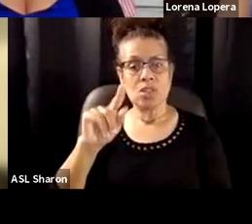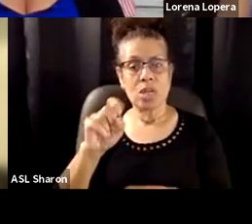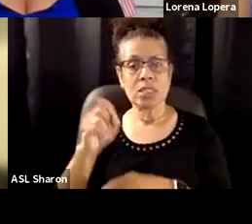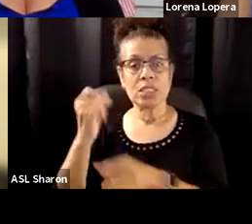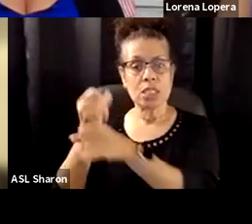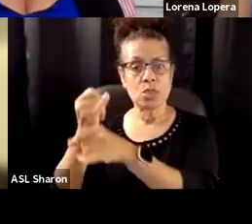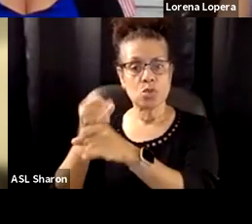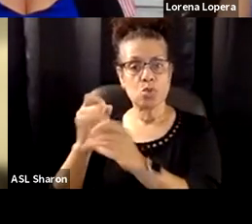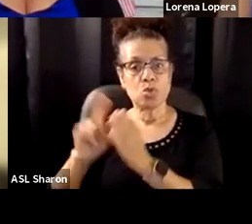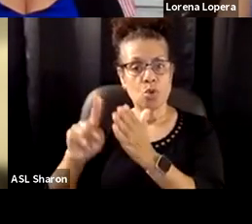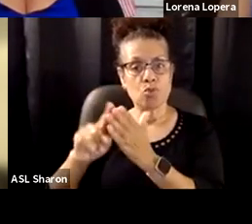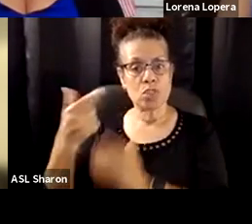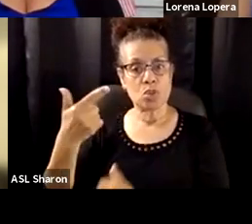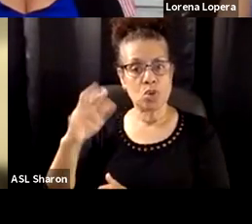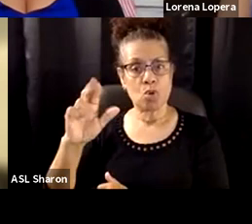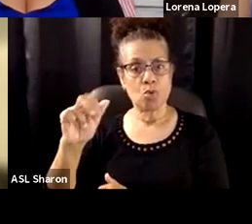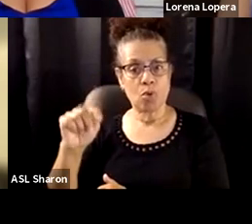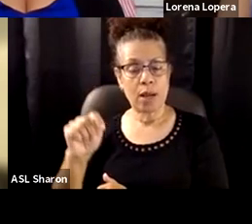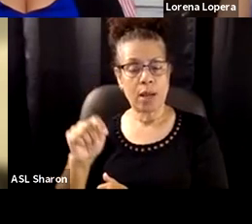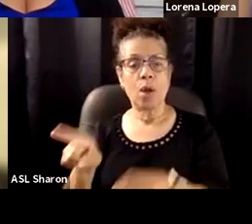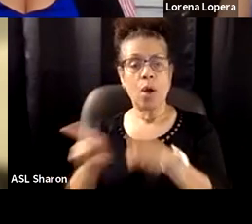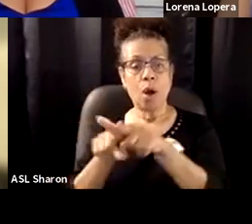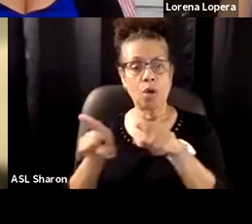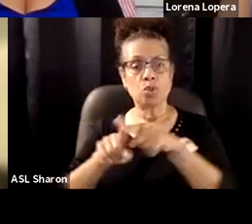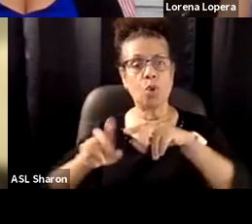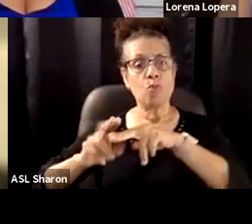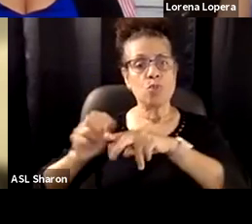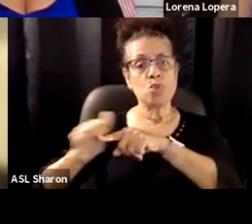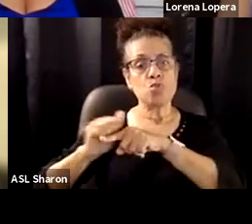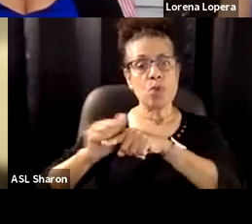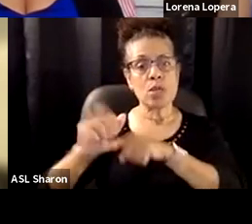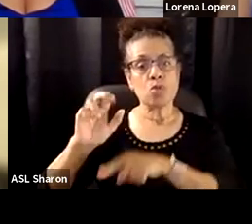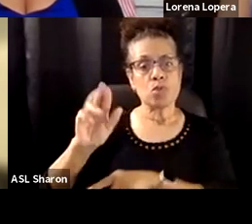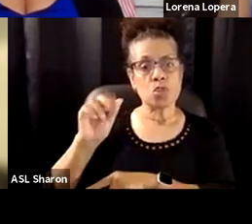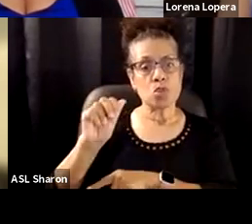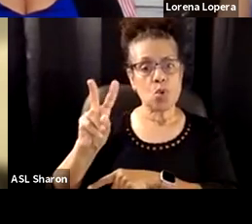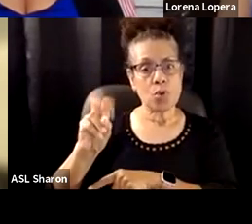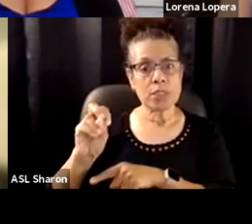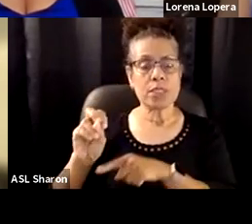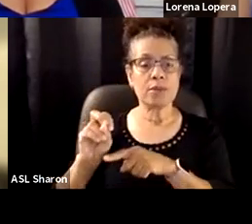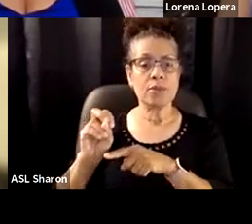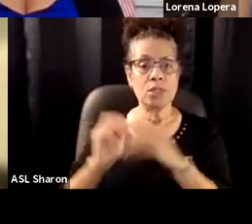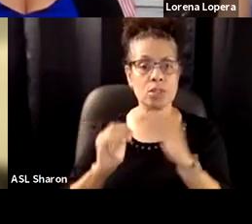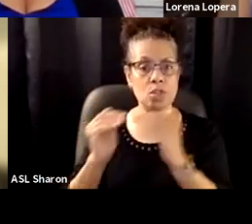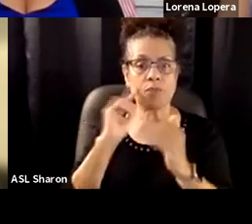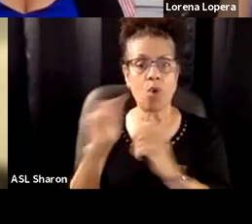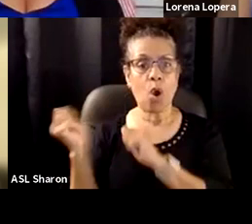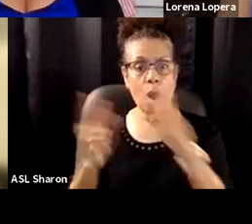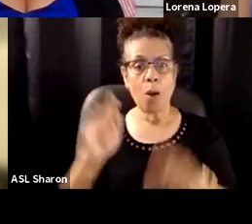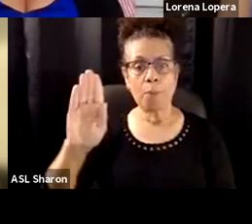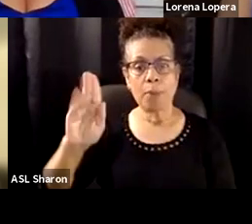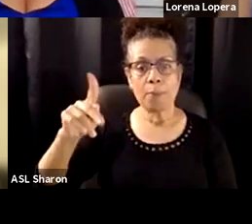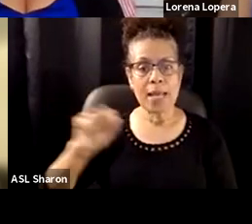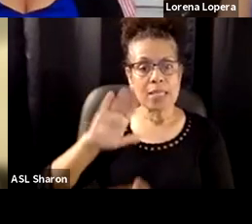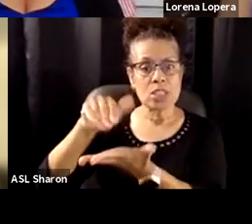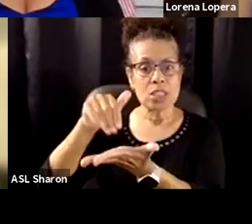research grant offer also the training of restorative justice practices to the school committee to all boston public schools central